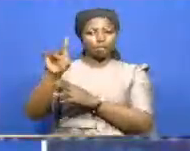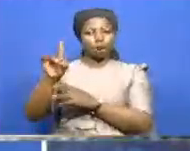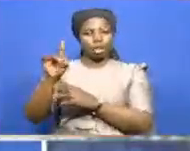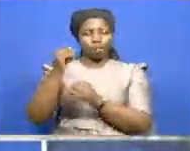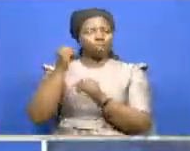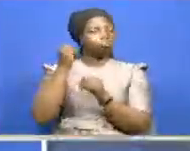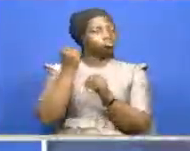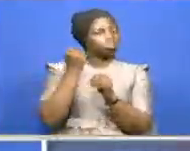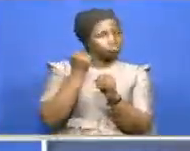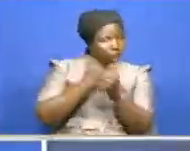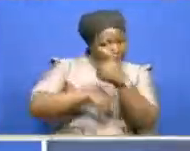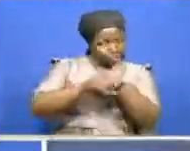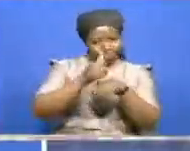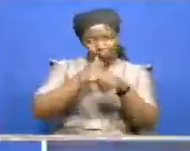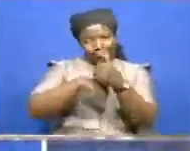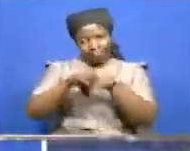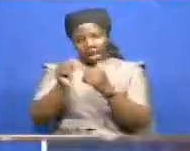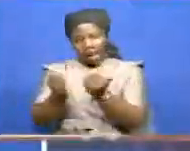to